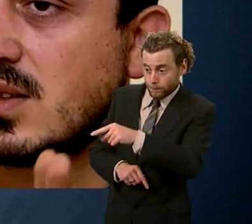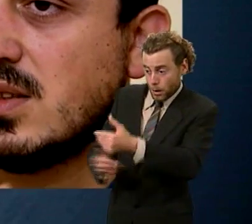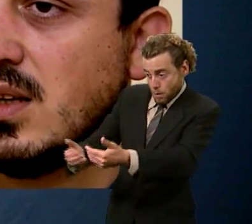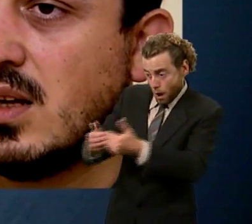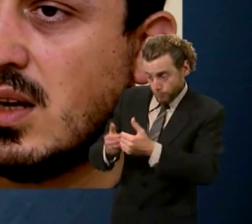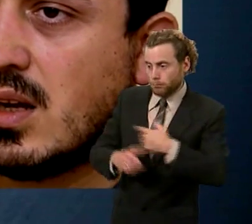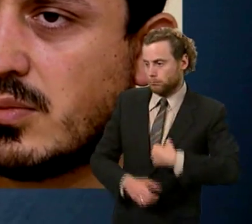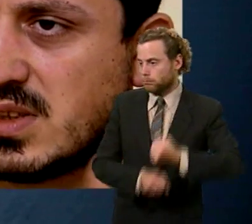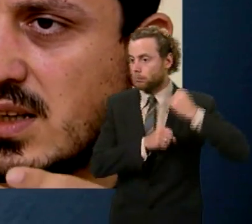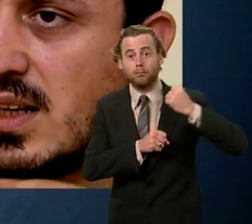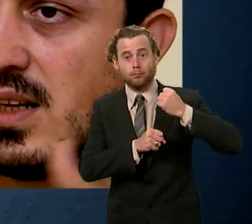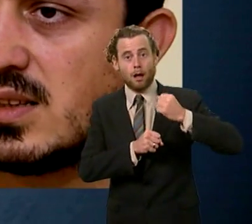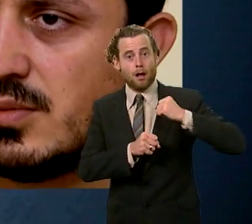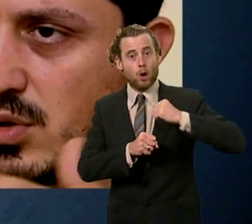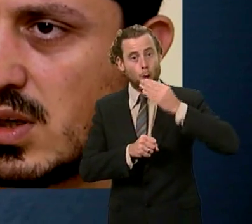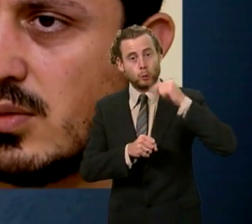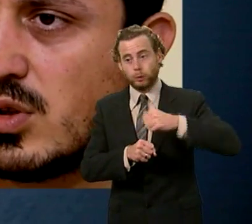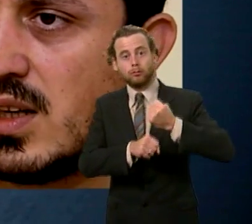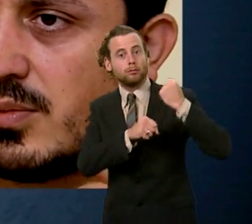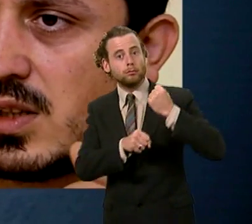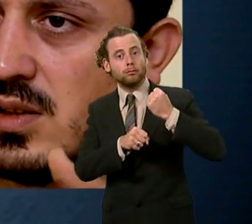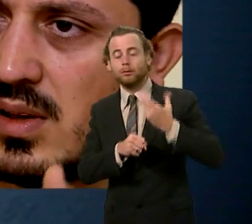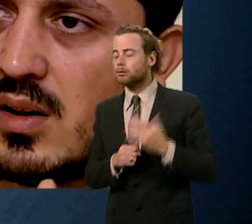them. That was our intention.